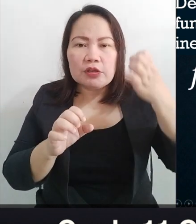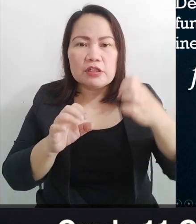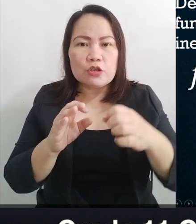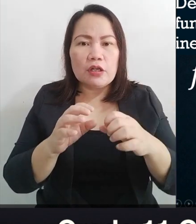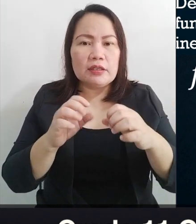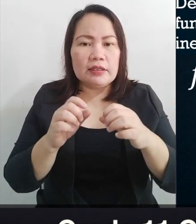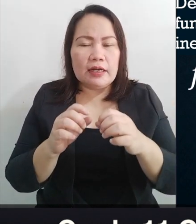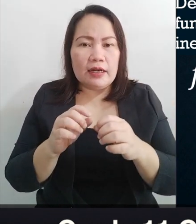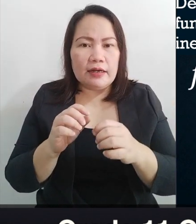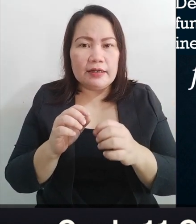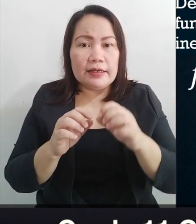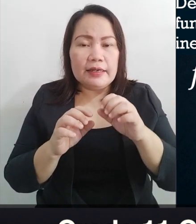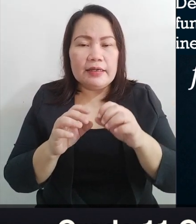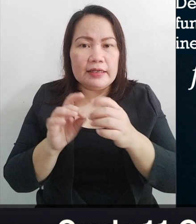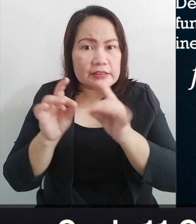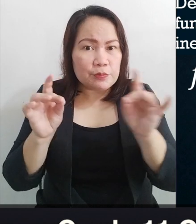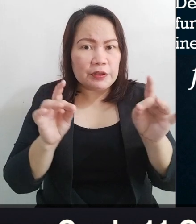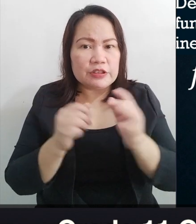exponential expression.